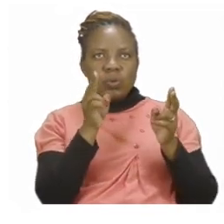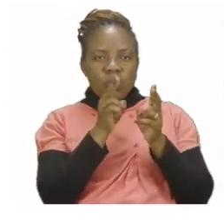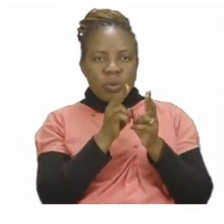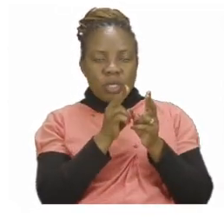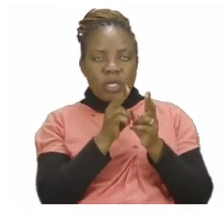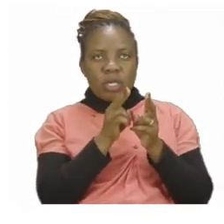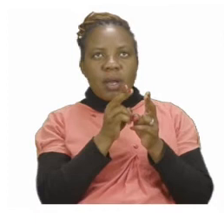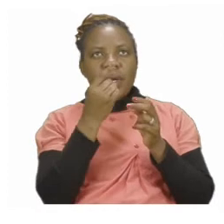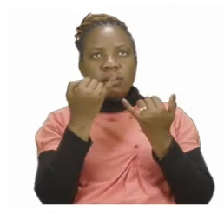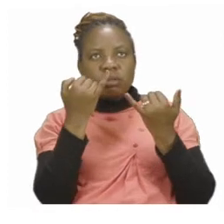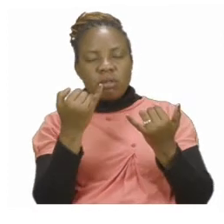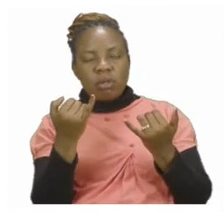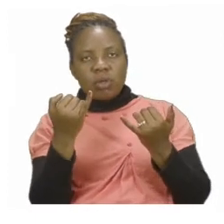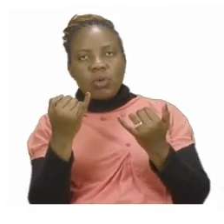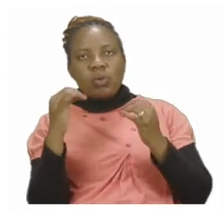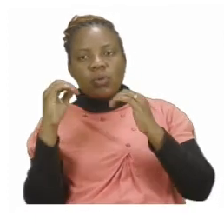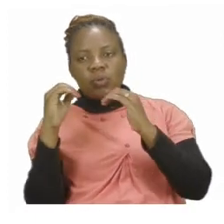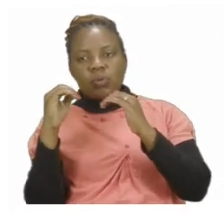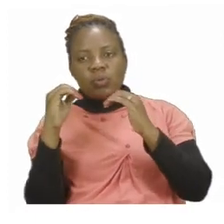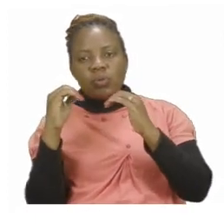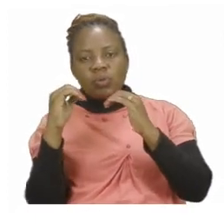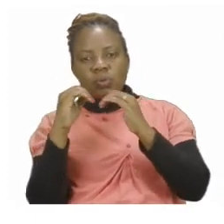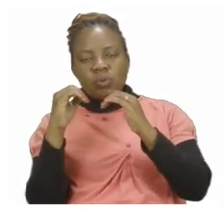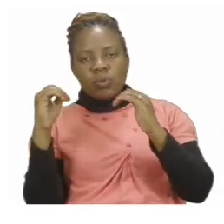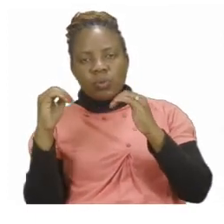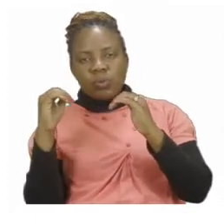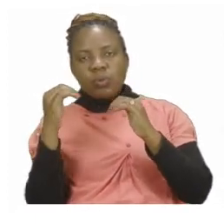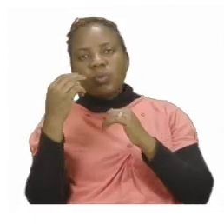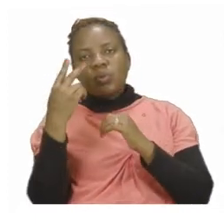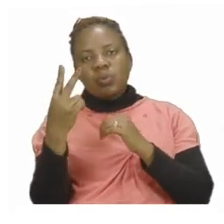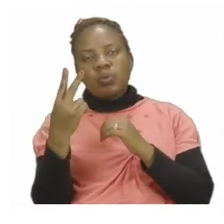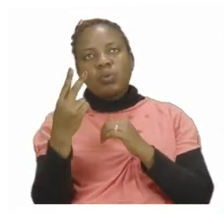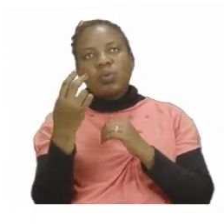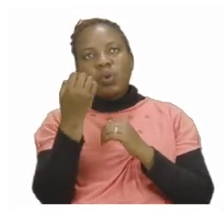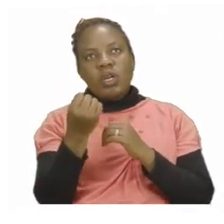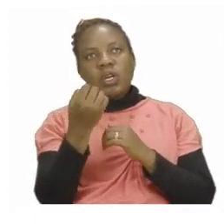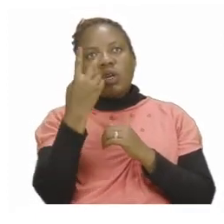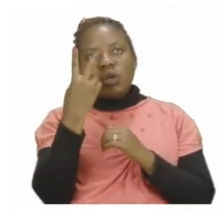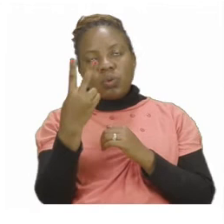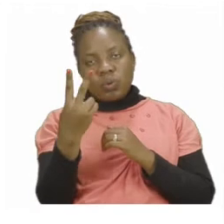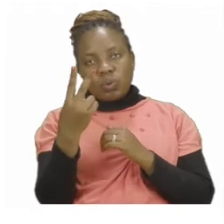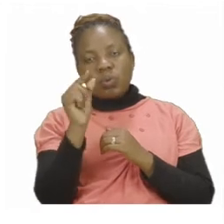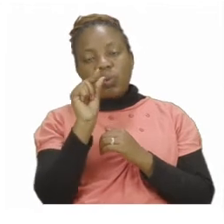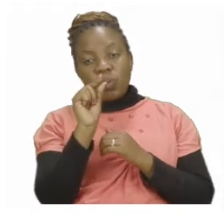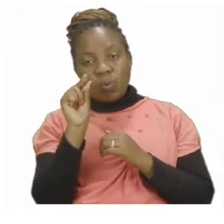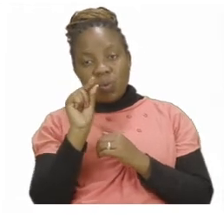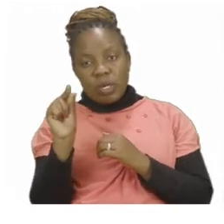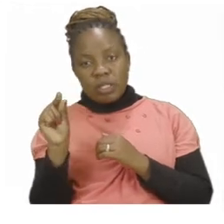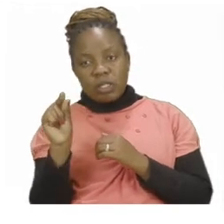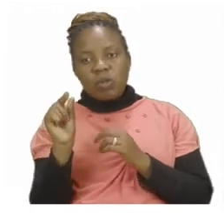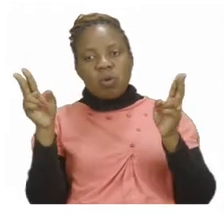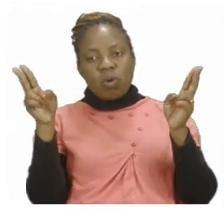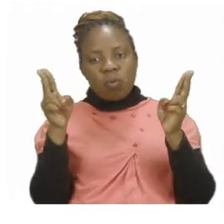two words that make up each contraction. Now I have done two examples for you